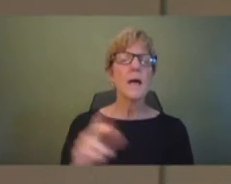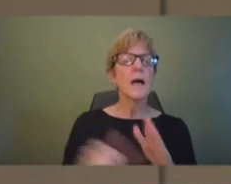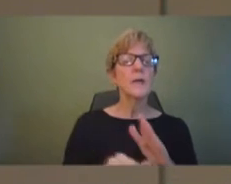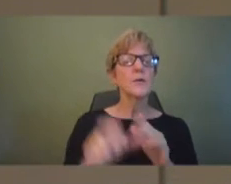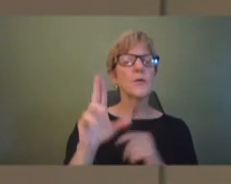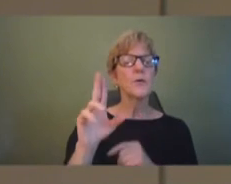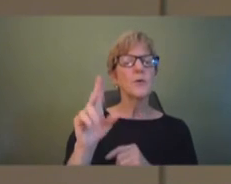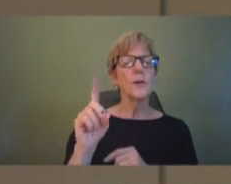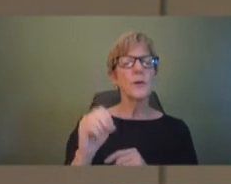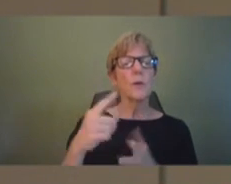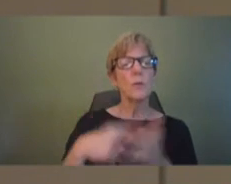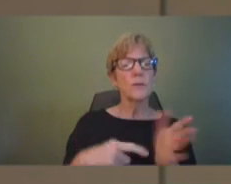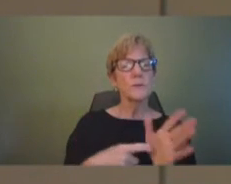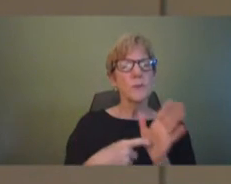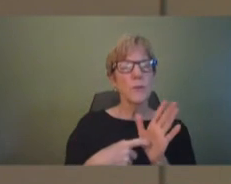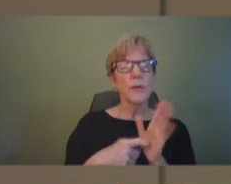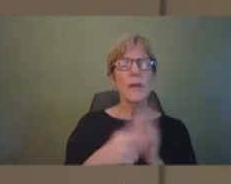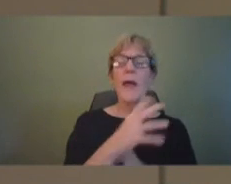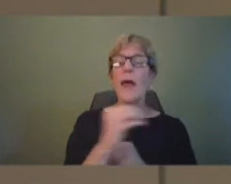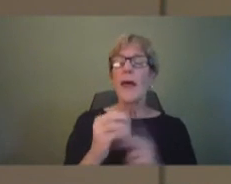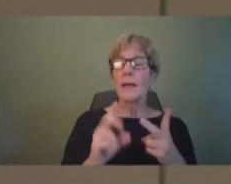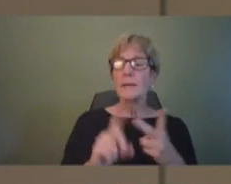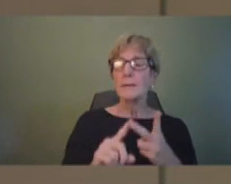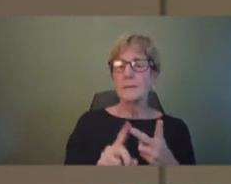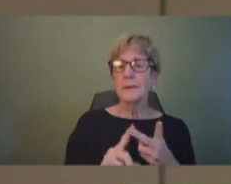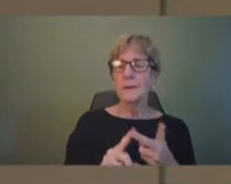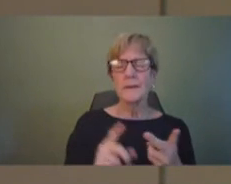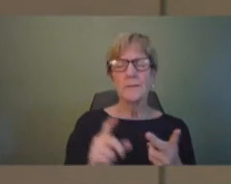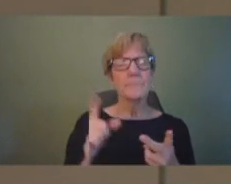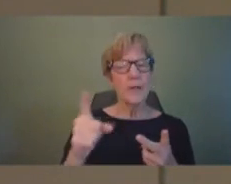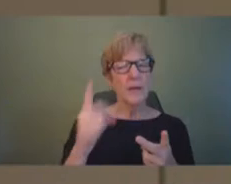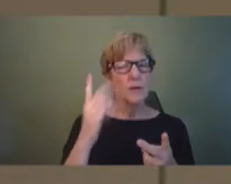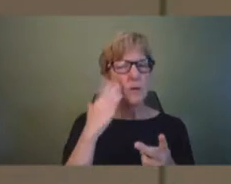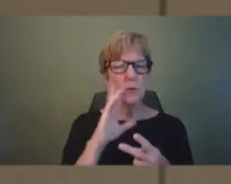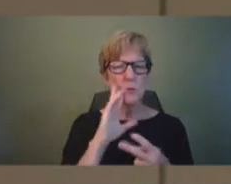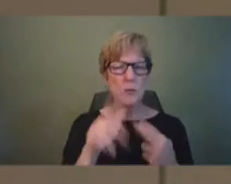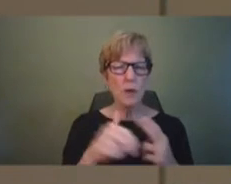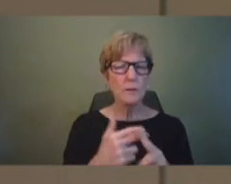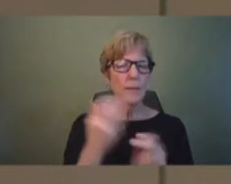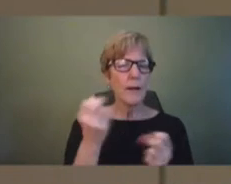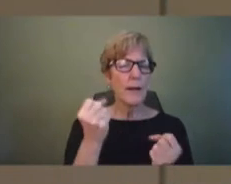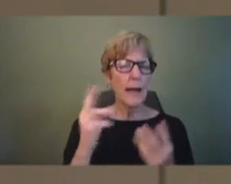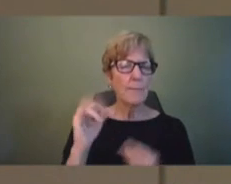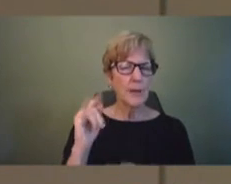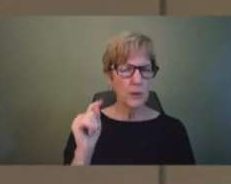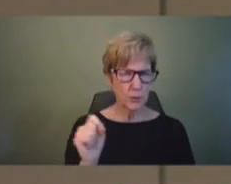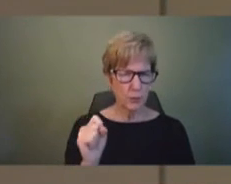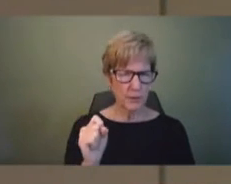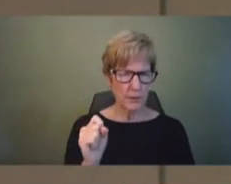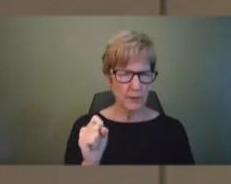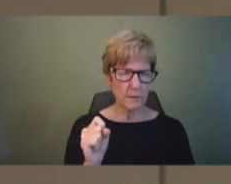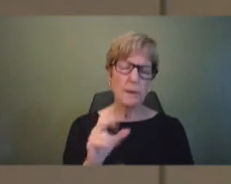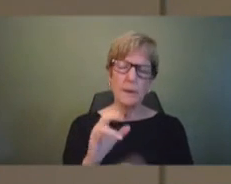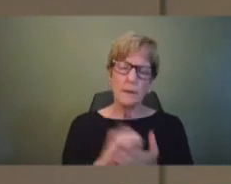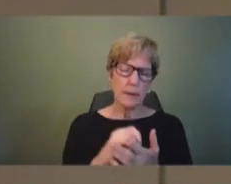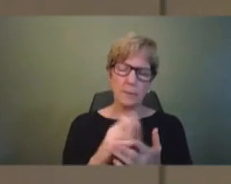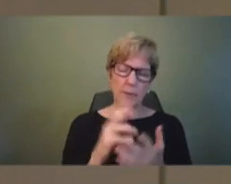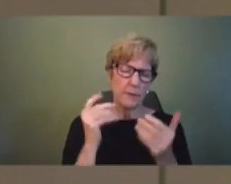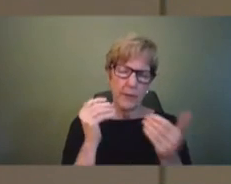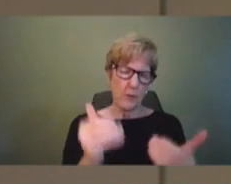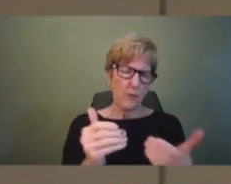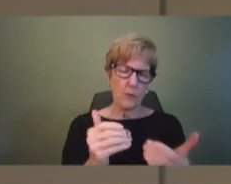okay and second I uh I know you touched on a number of units and that would be part of the ongoing conversations with